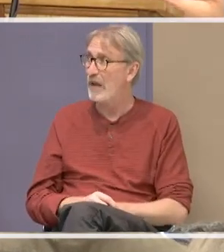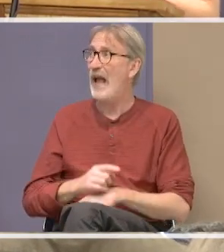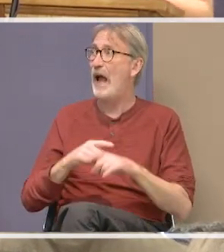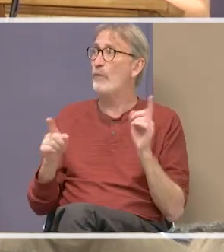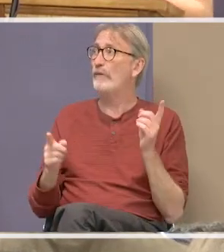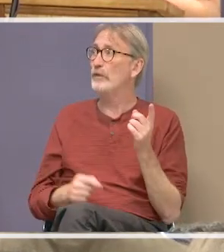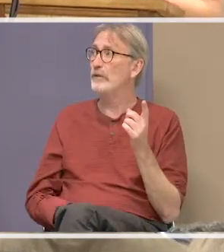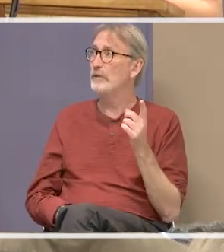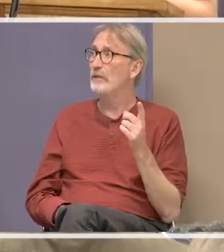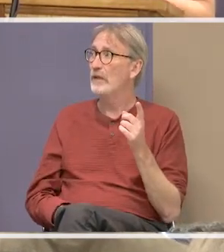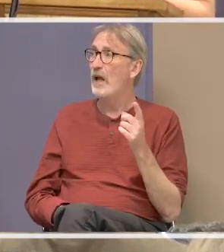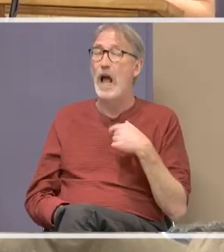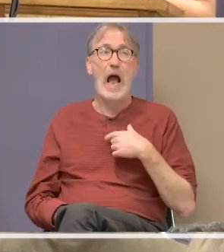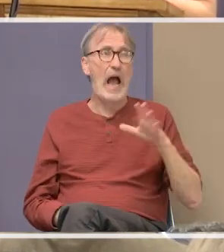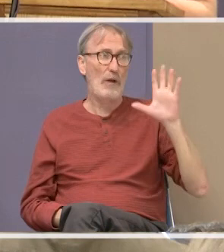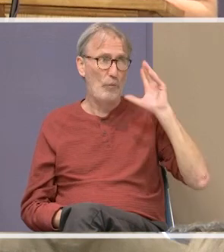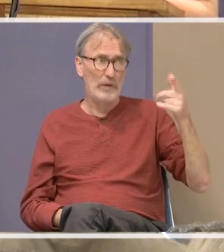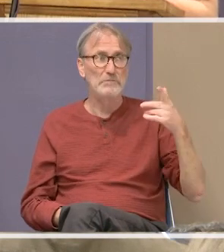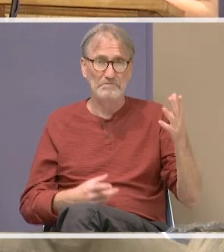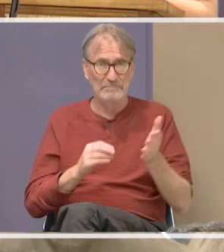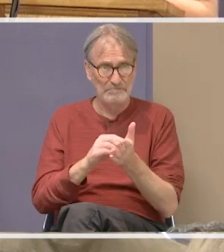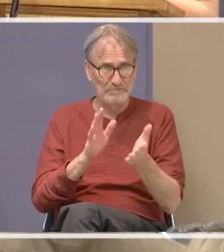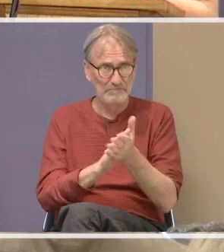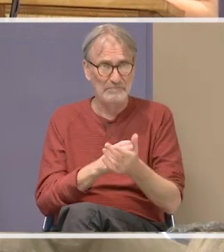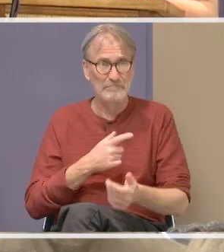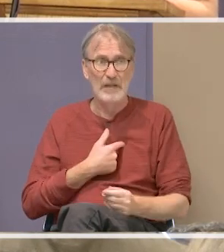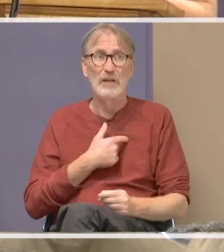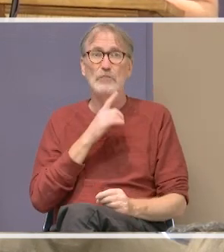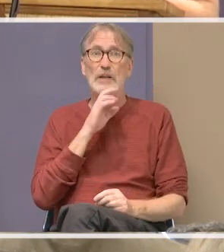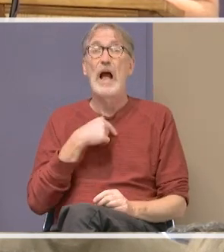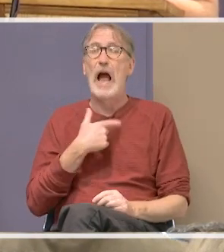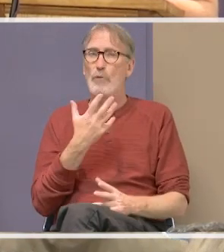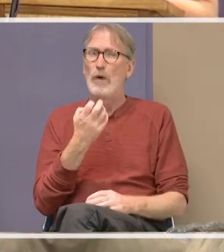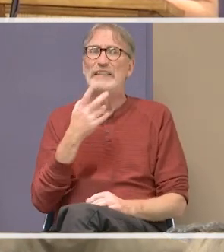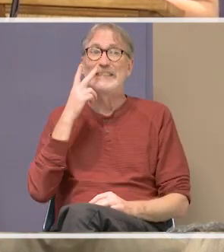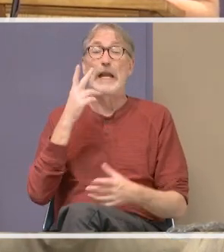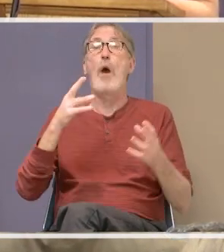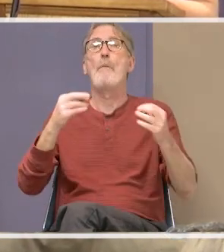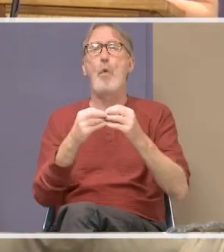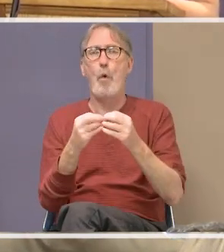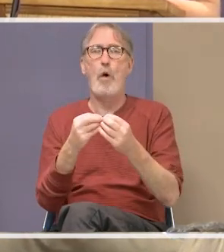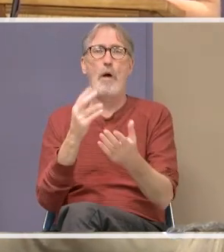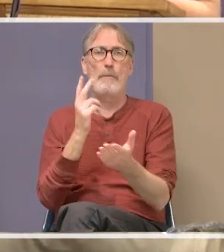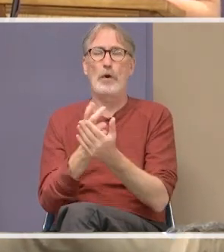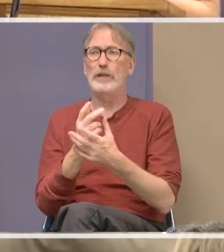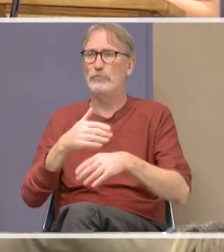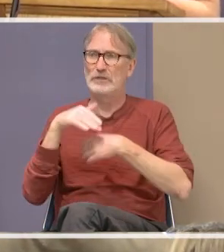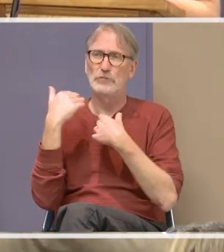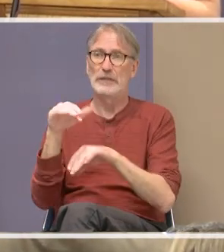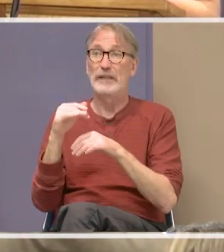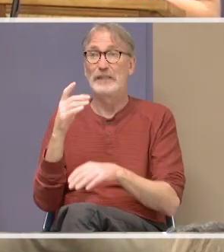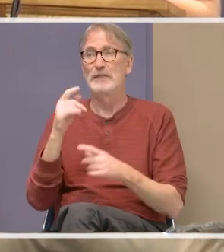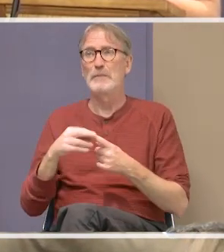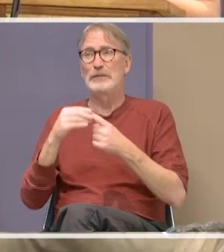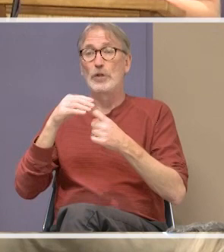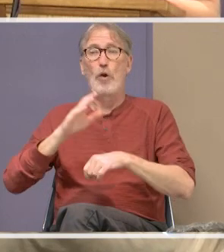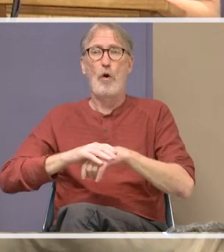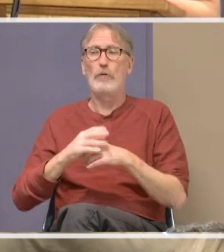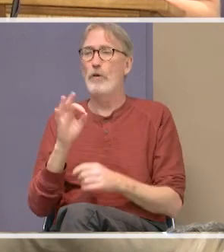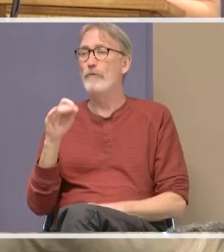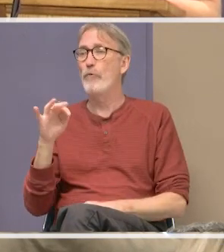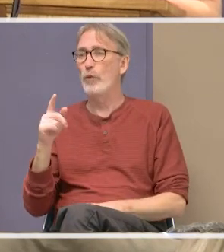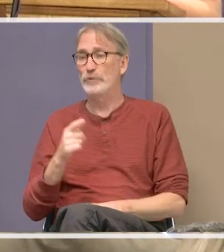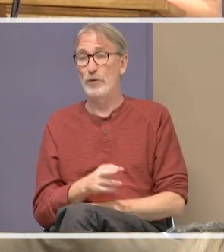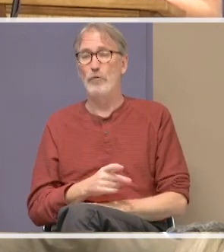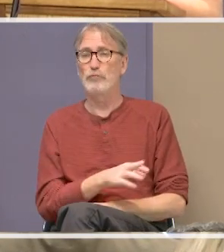However, feeding, and by the way, I'll go on record, I would like to see more restricted parking, particularly when you come down Forbes. Right